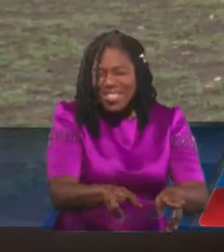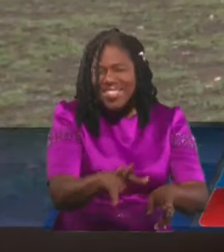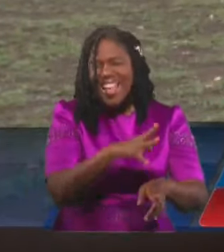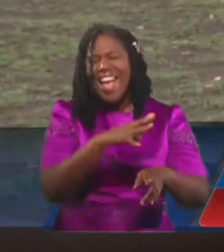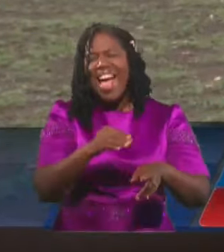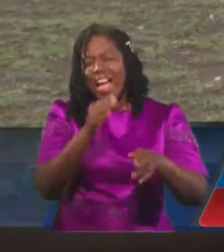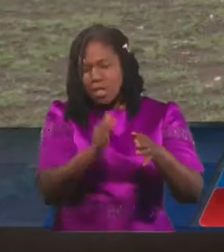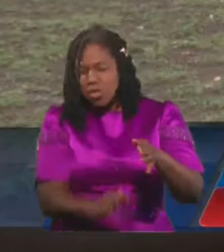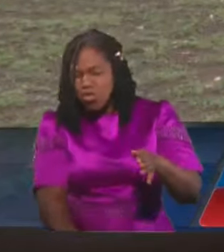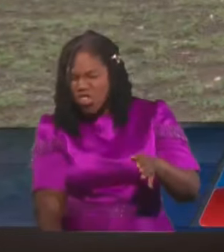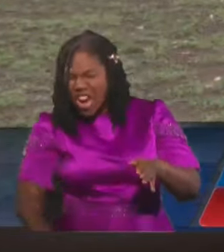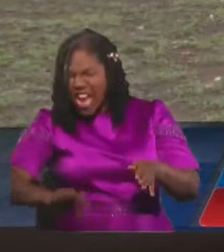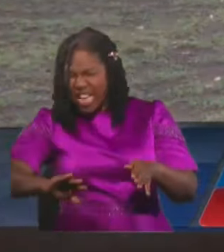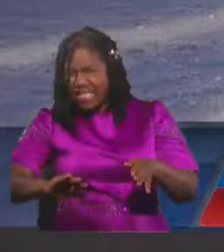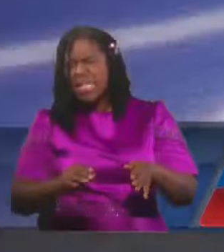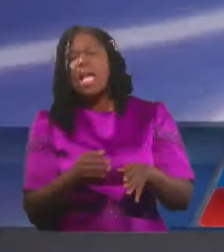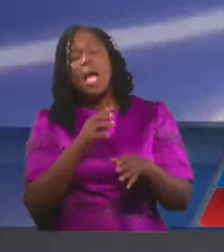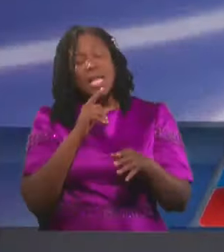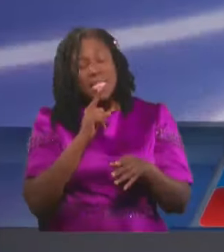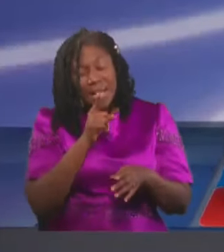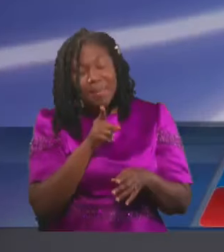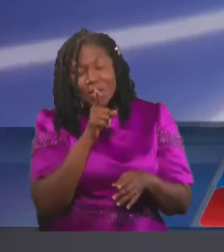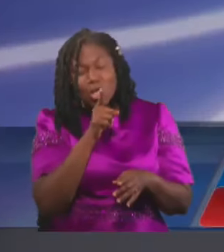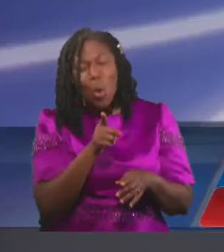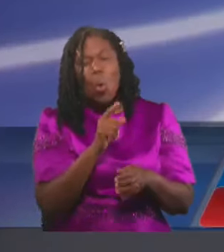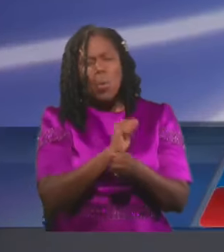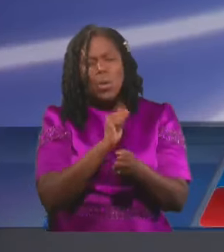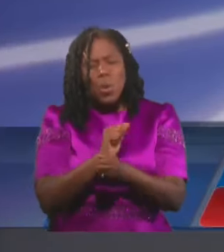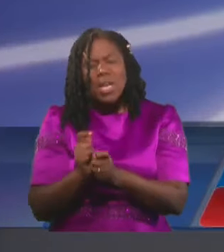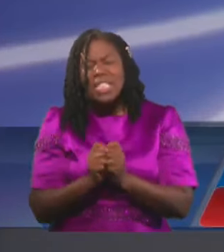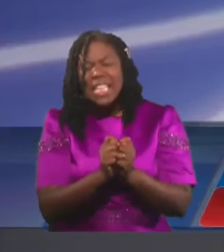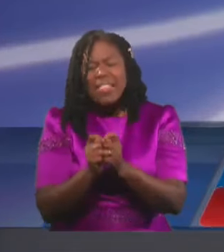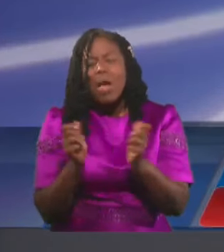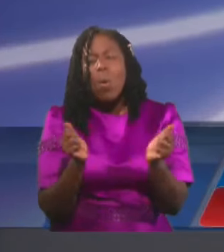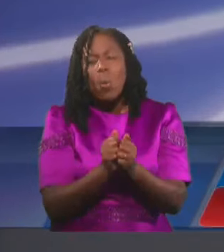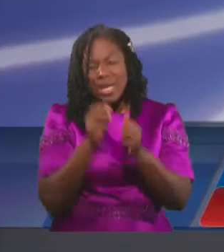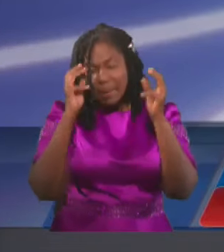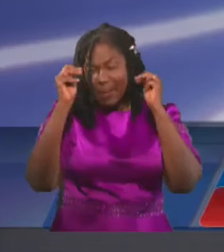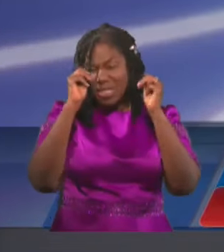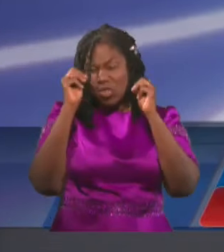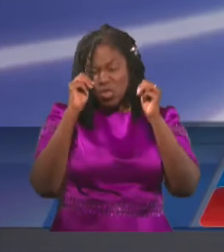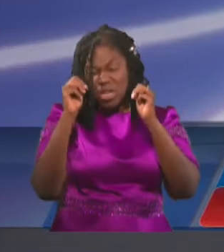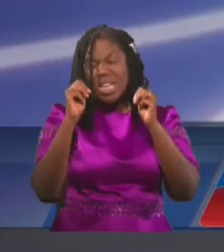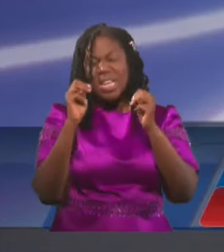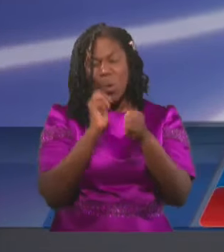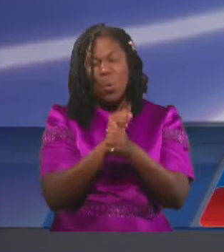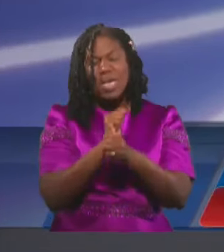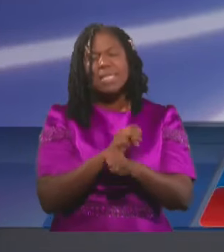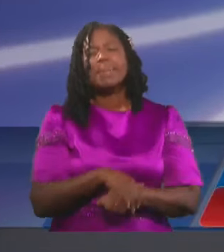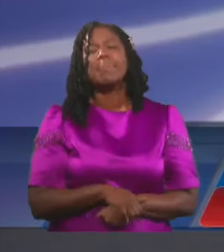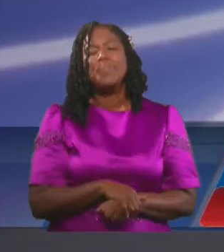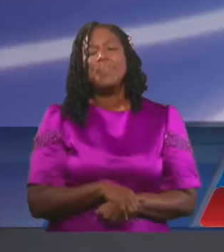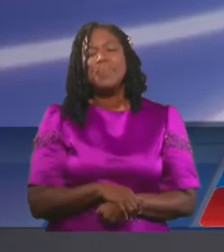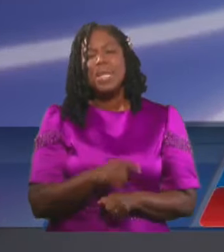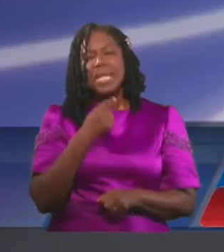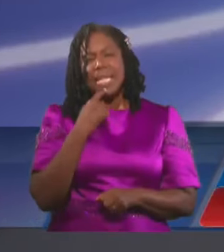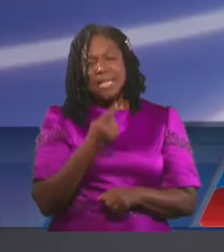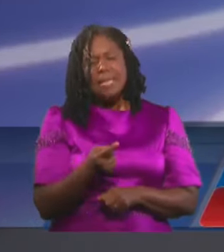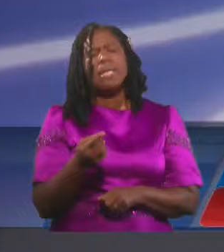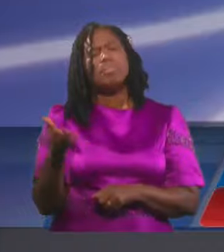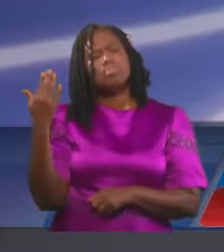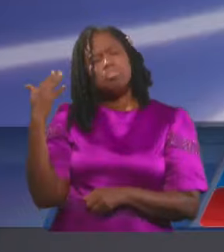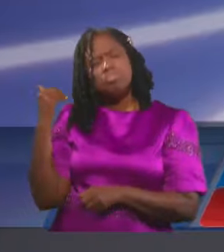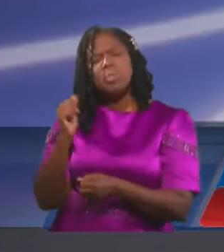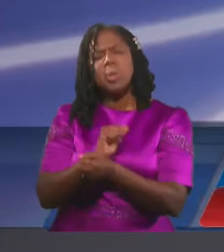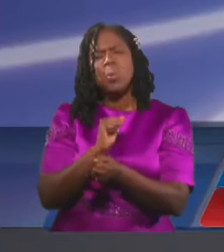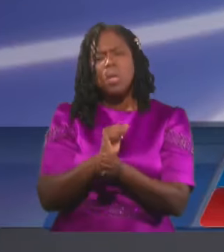we are cleaning simultaneously. He said in some instances, the TPRC would coordinate with other corporations for support